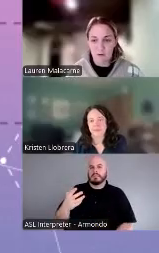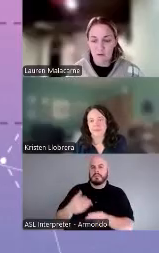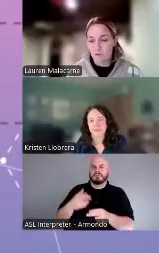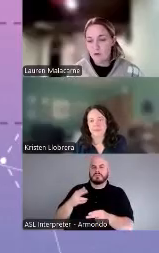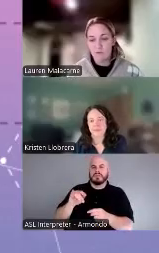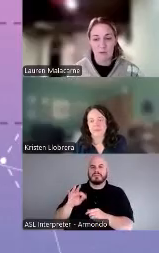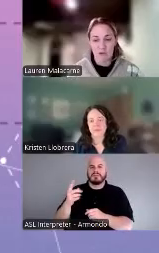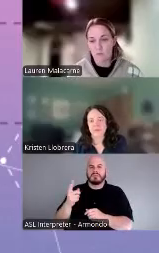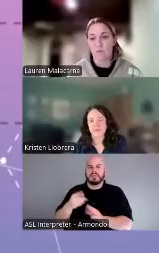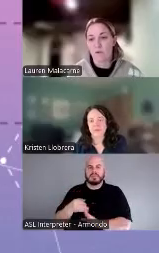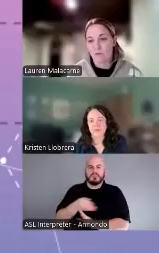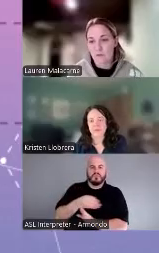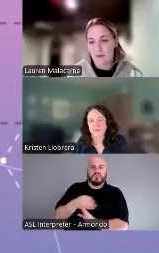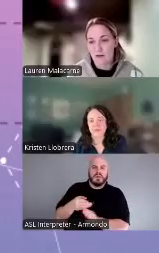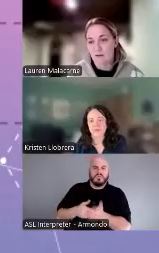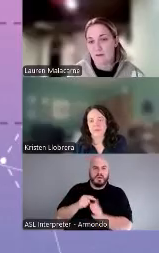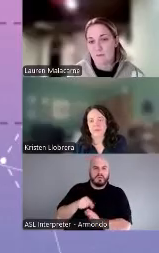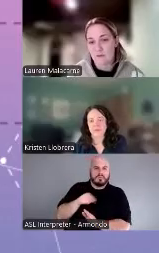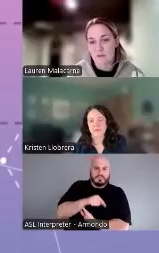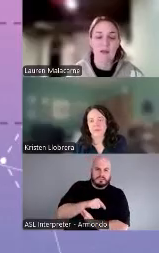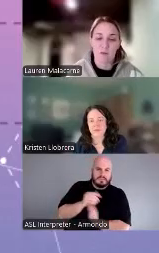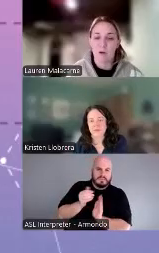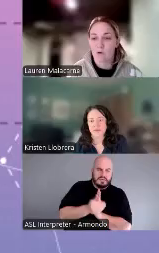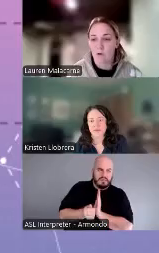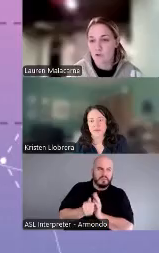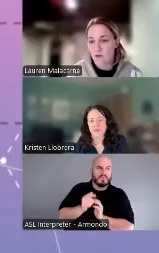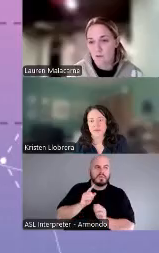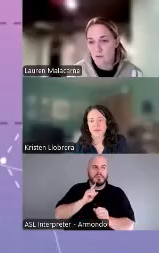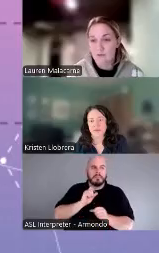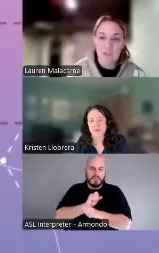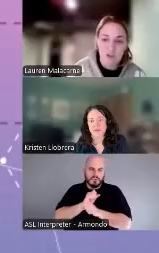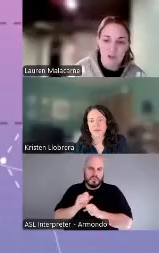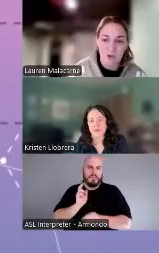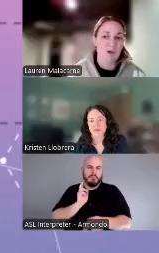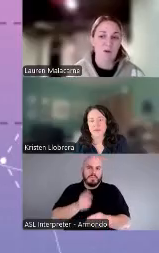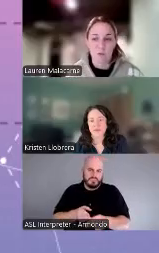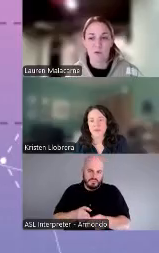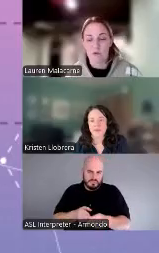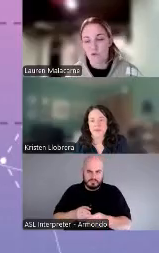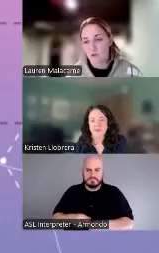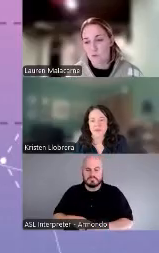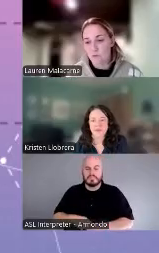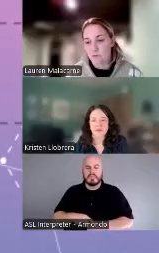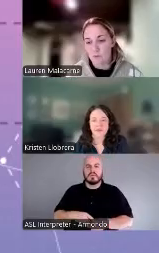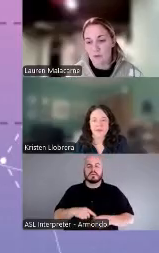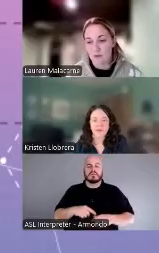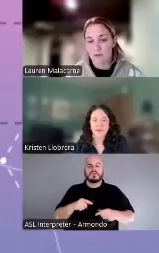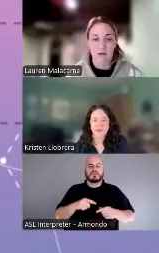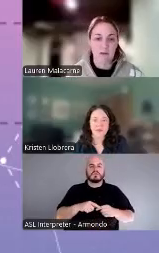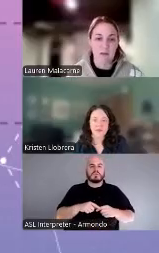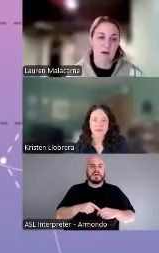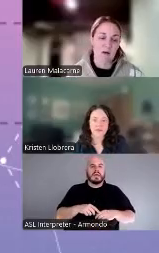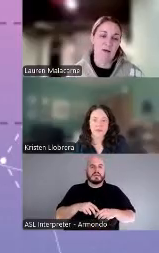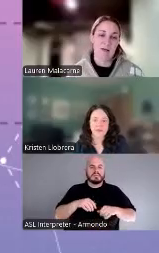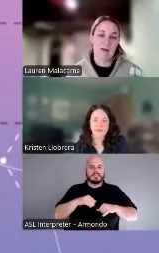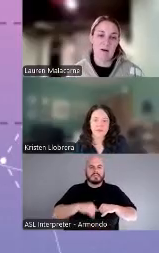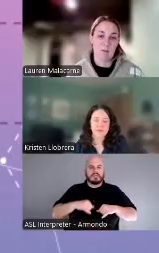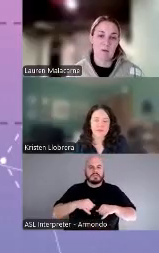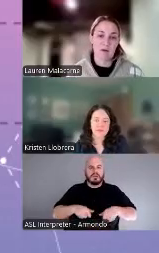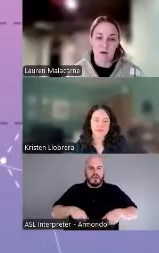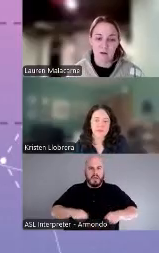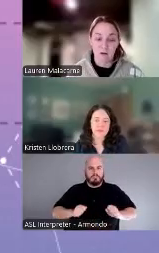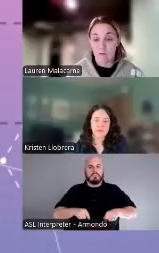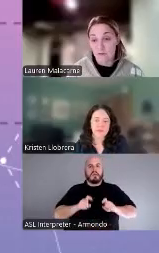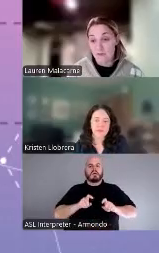prerequisite skill, we make sure we reference that to say, hey, you might want to go check out a stationary wheelie before you try to do a moving wheelie, things like that.